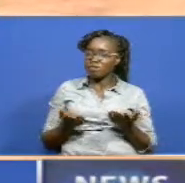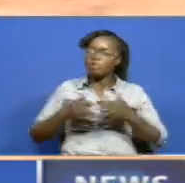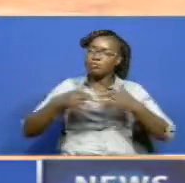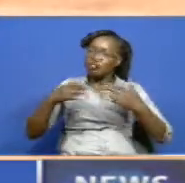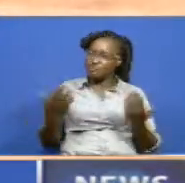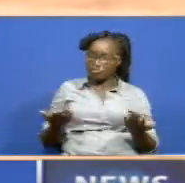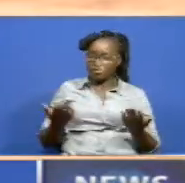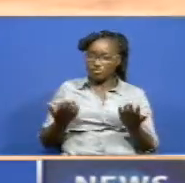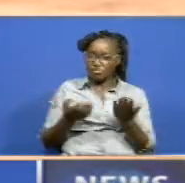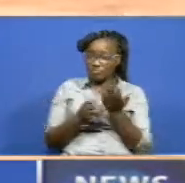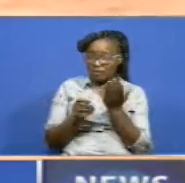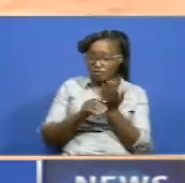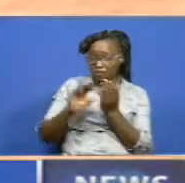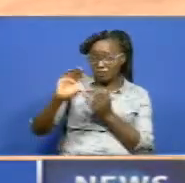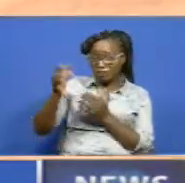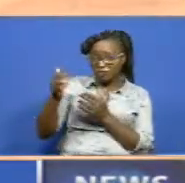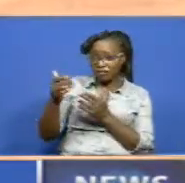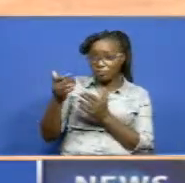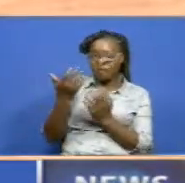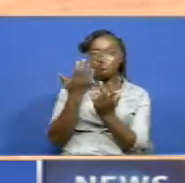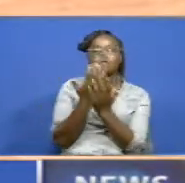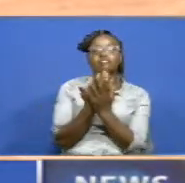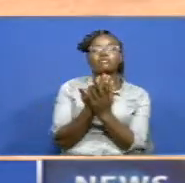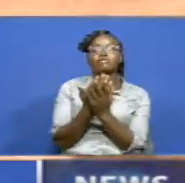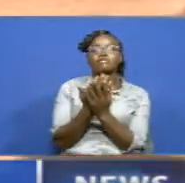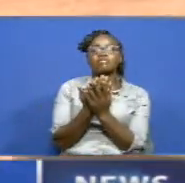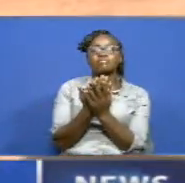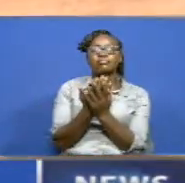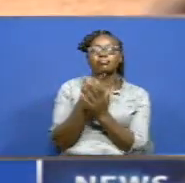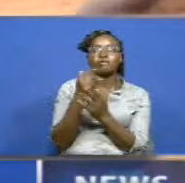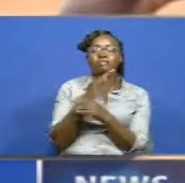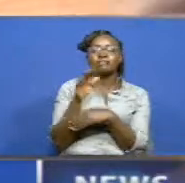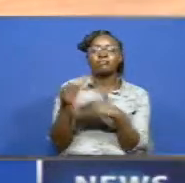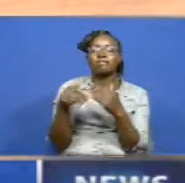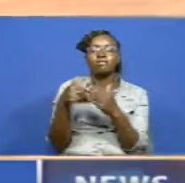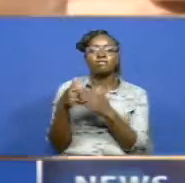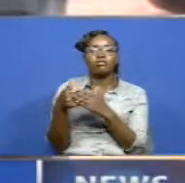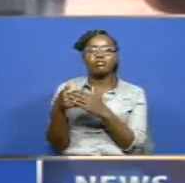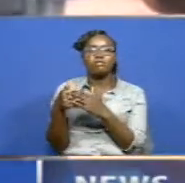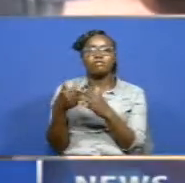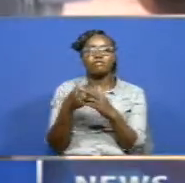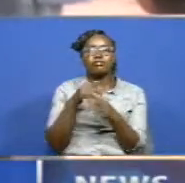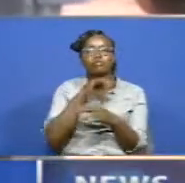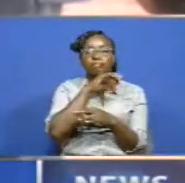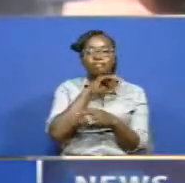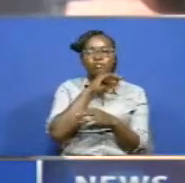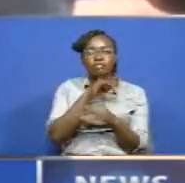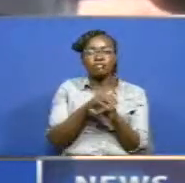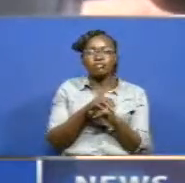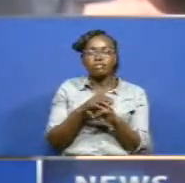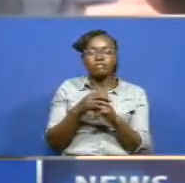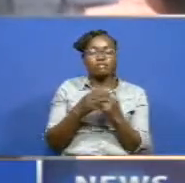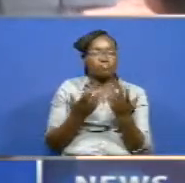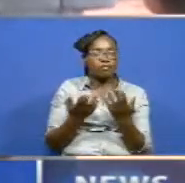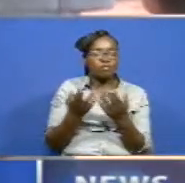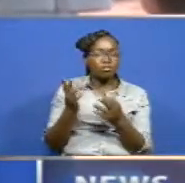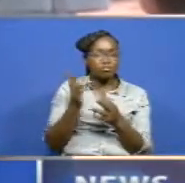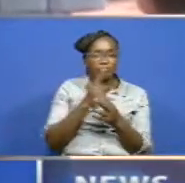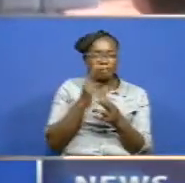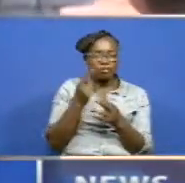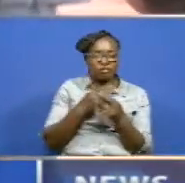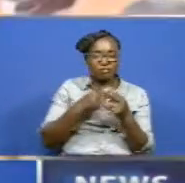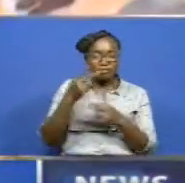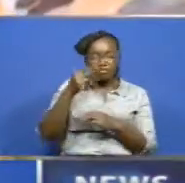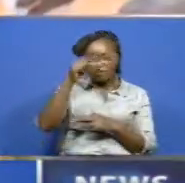Inakuwaje mahindi yenye iko town inakamatwa na kusema ya kwamba yote ni ya Uganda? The heightened crackdown on illegal maize was instigated by